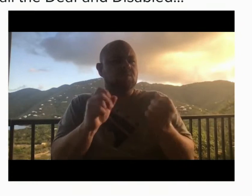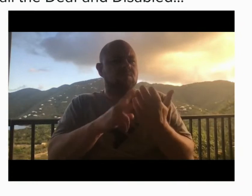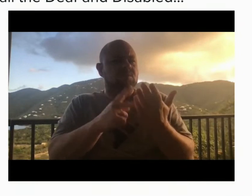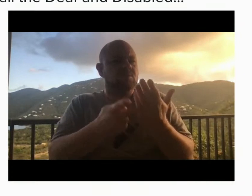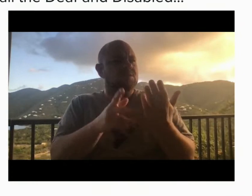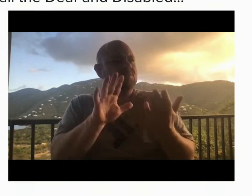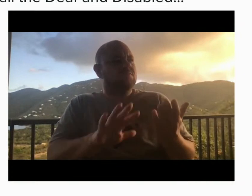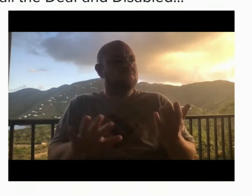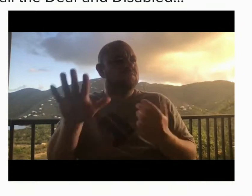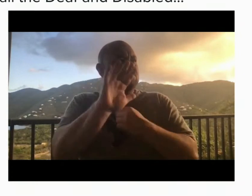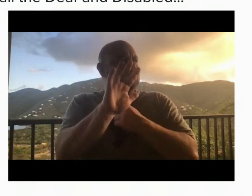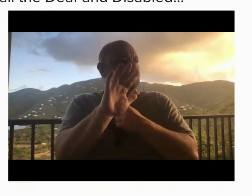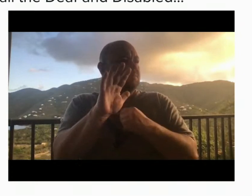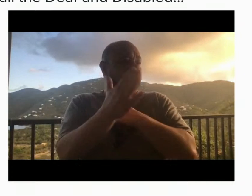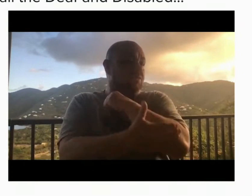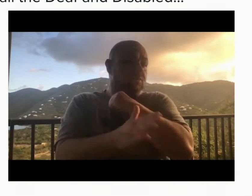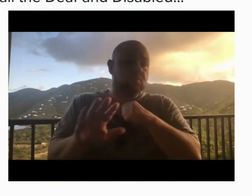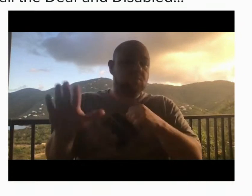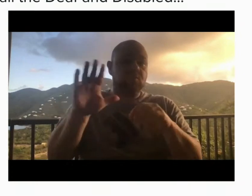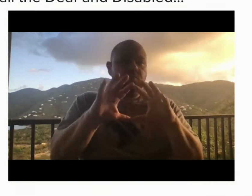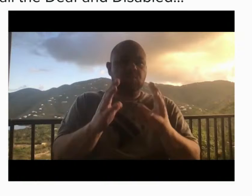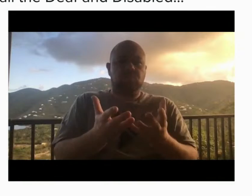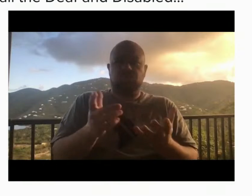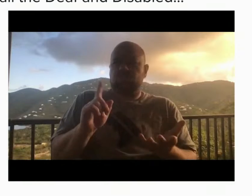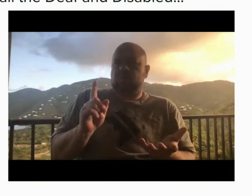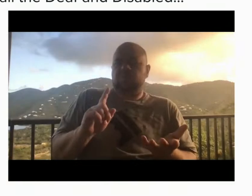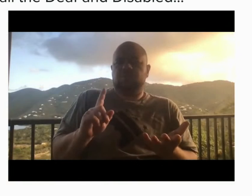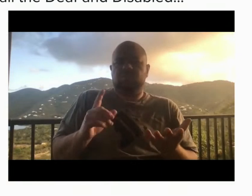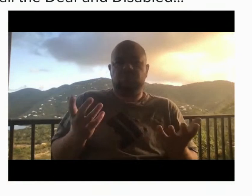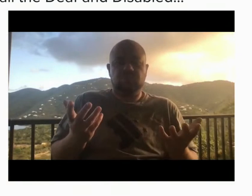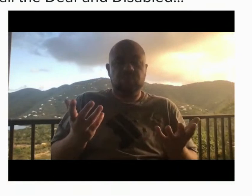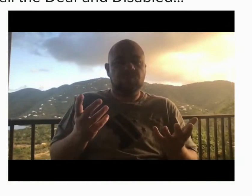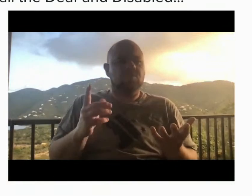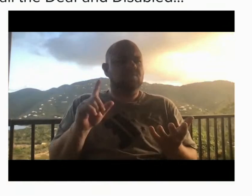people in linguistics programs all over the country?